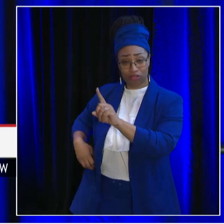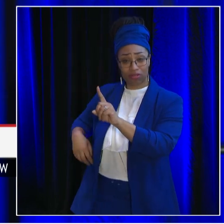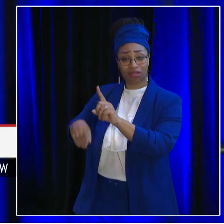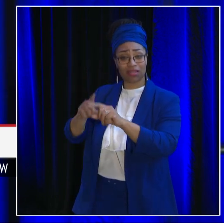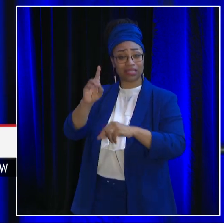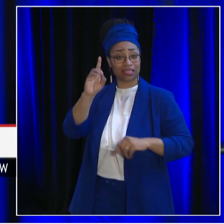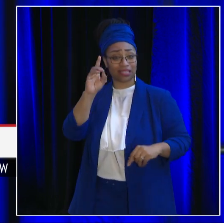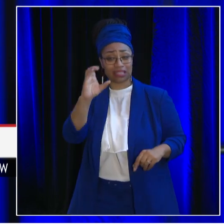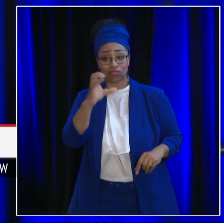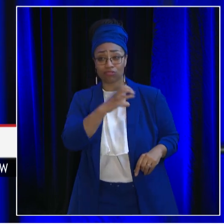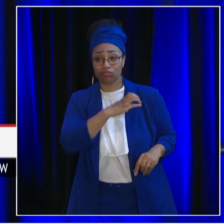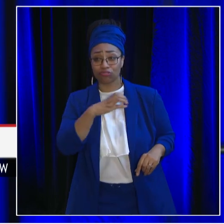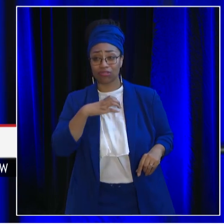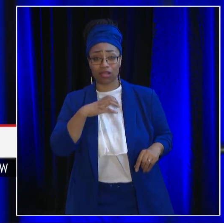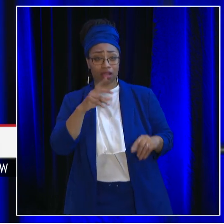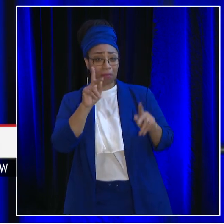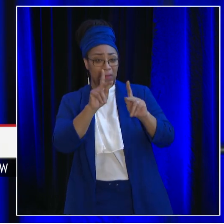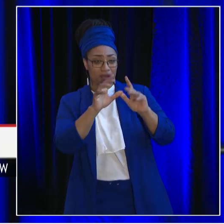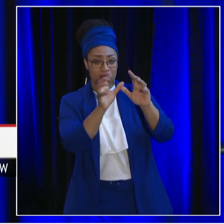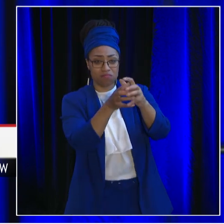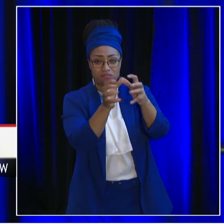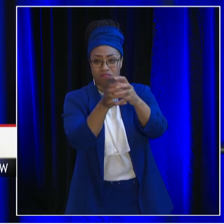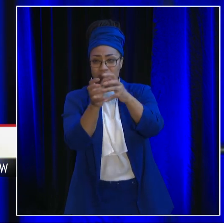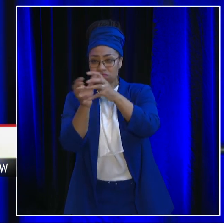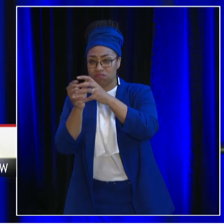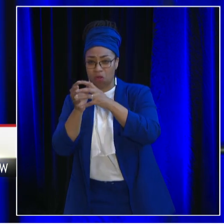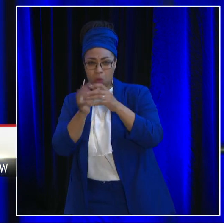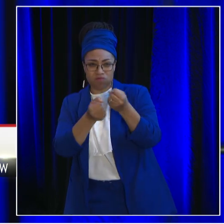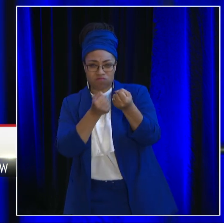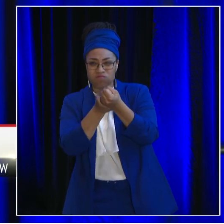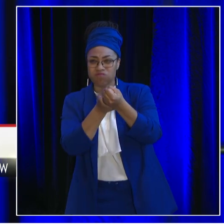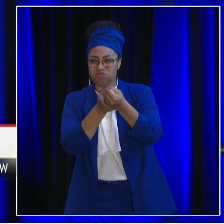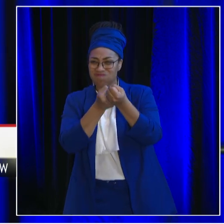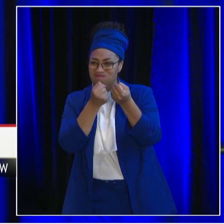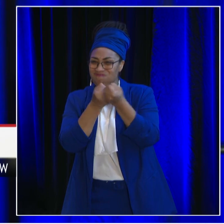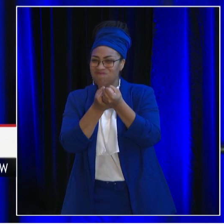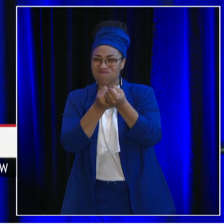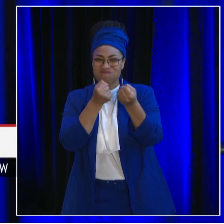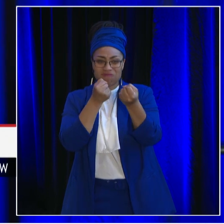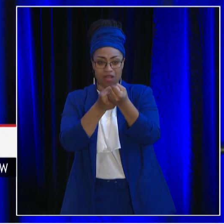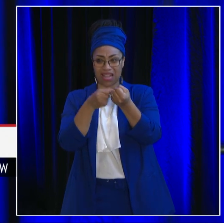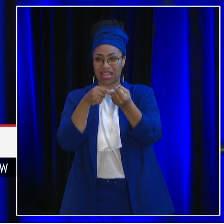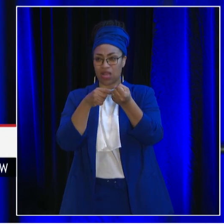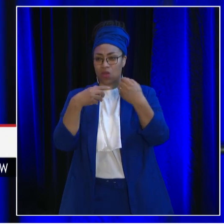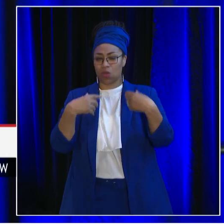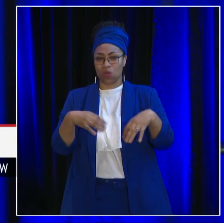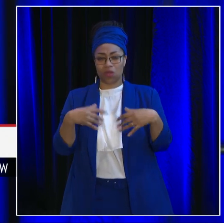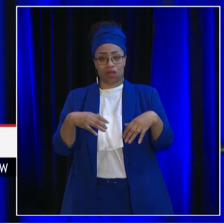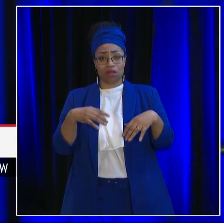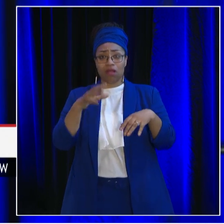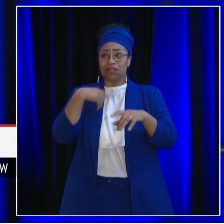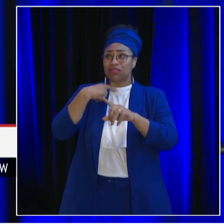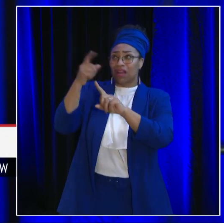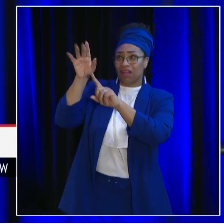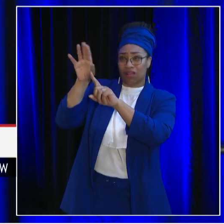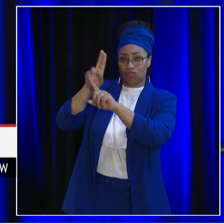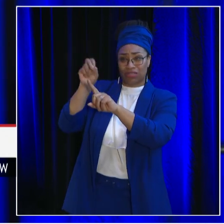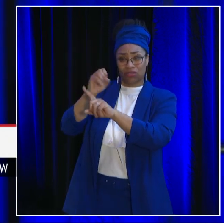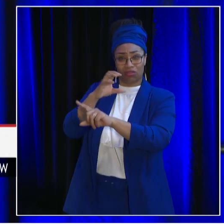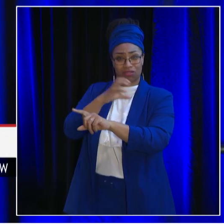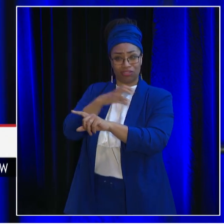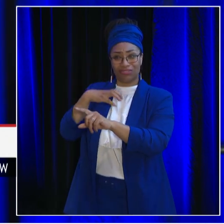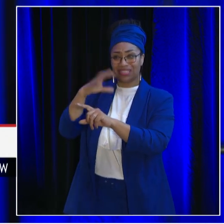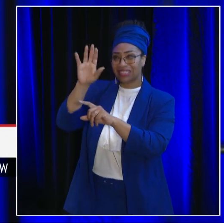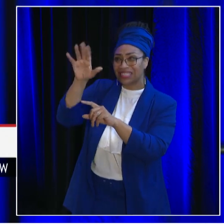in Congress to eliminate police accountability provisions in our law,